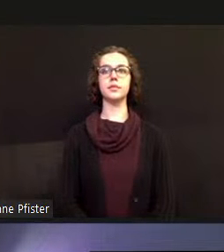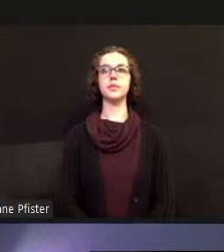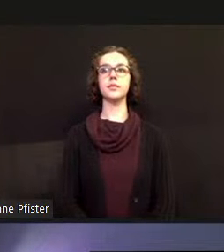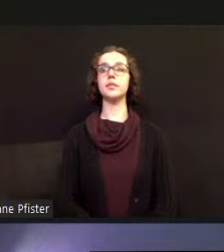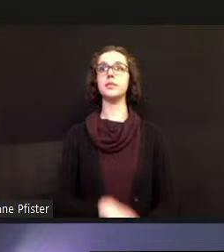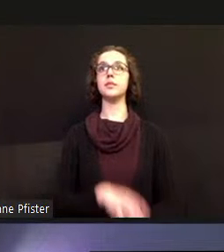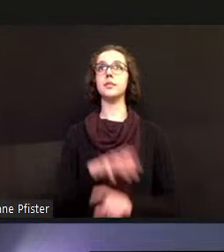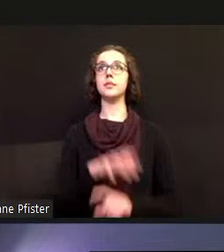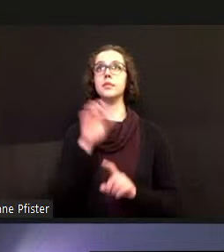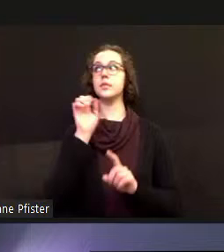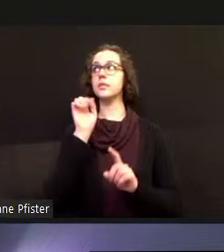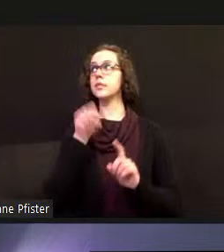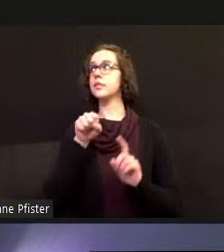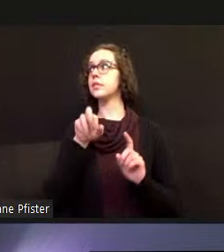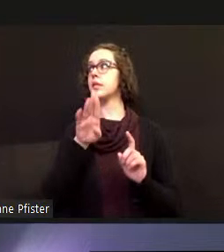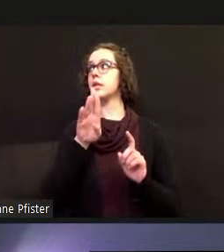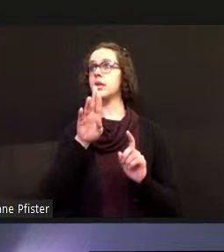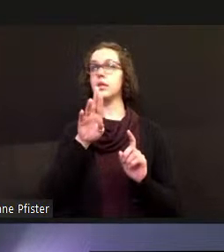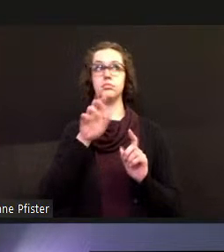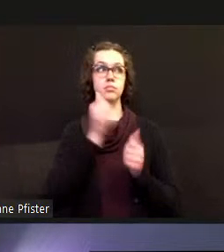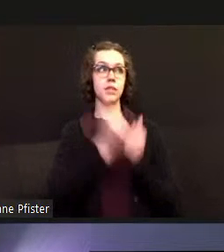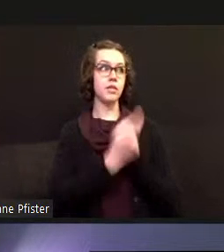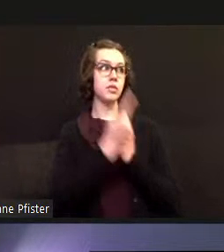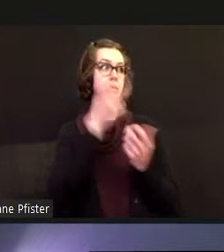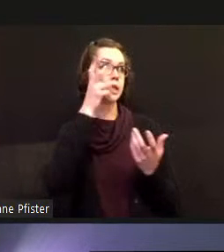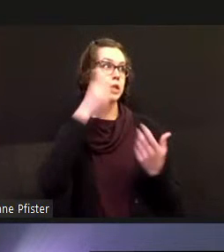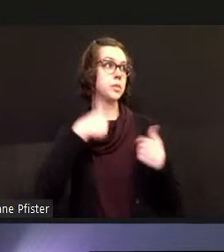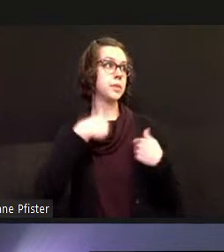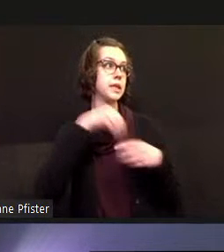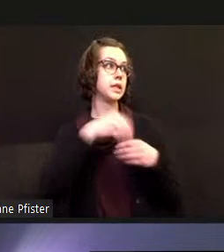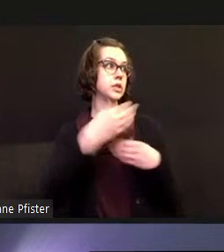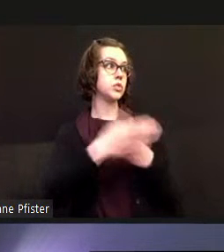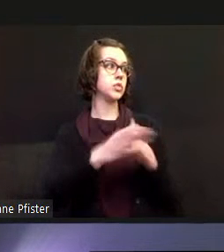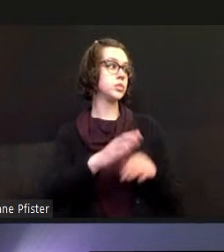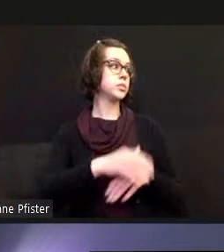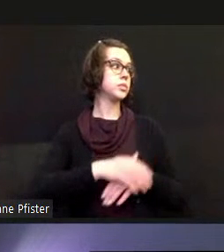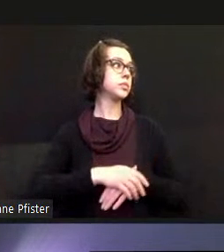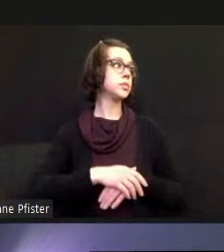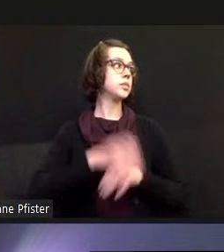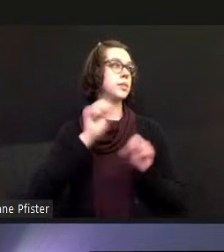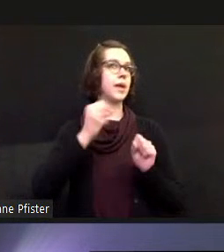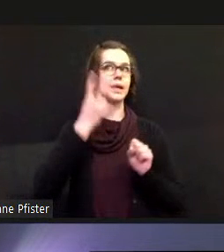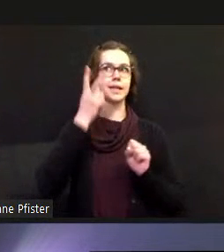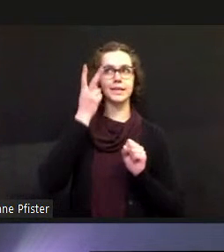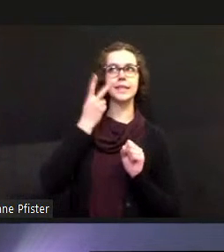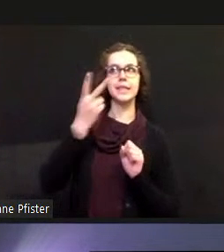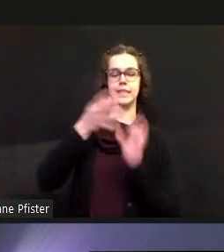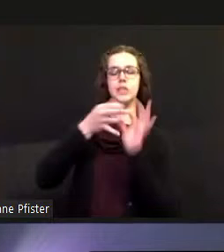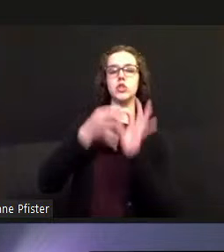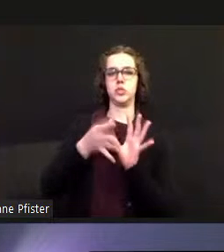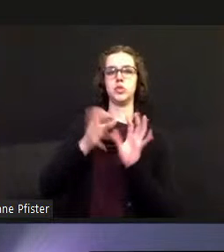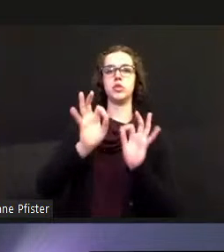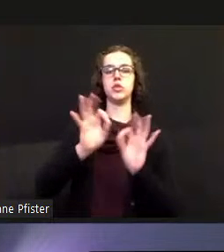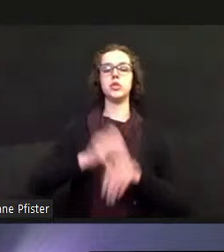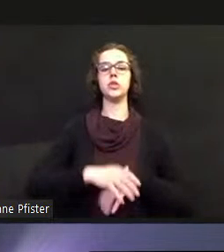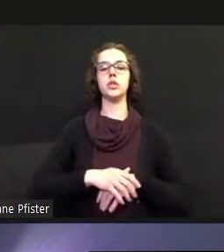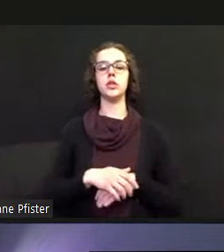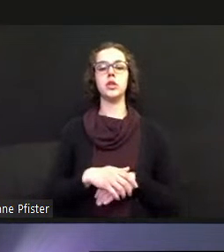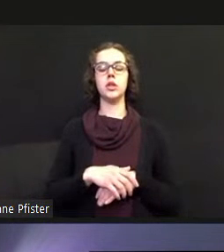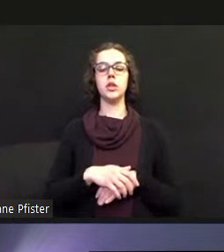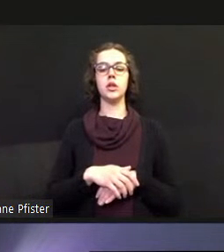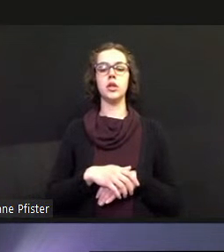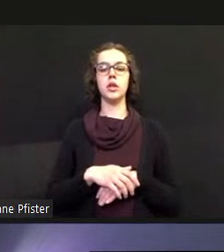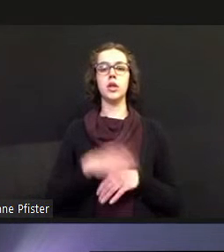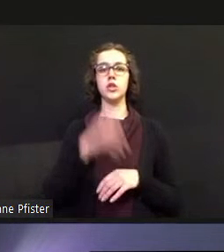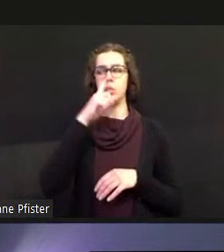Can folks hear me in the room? Yeah, I can see the interpreter. Can I share